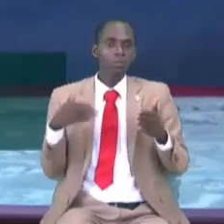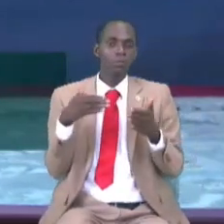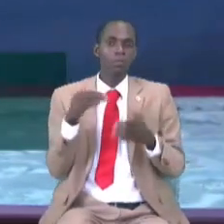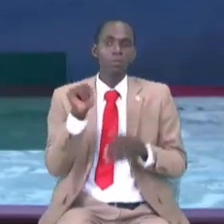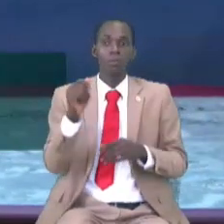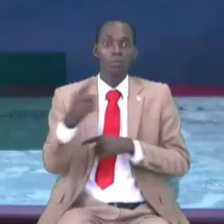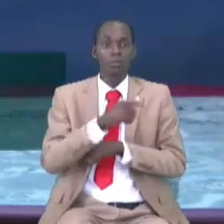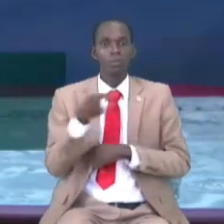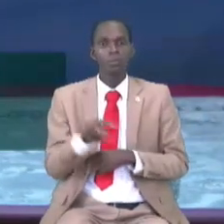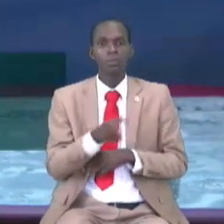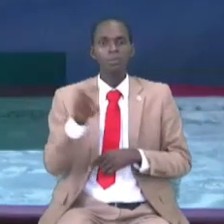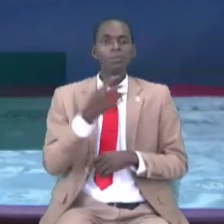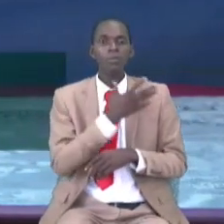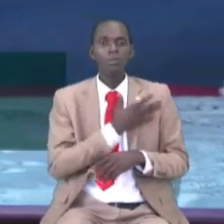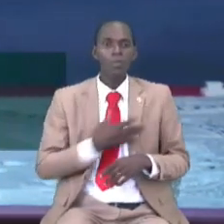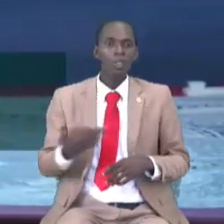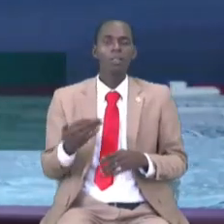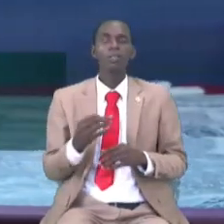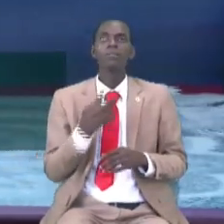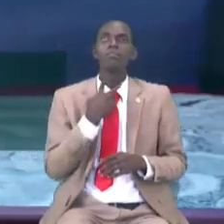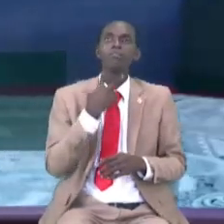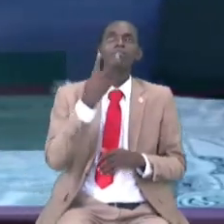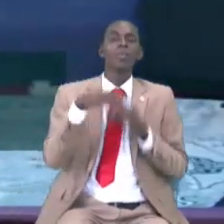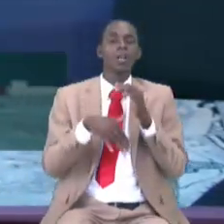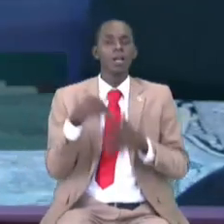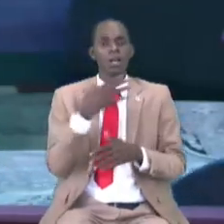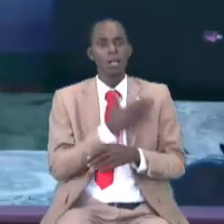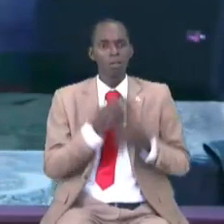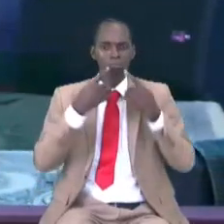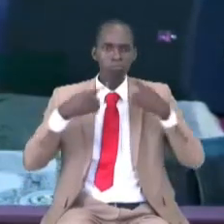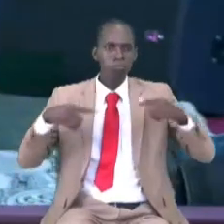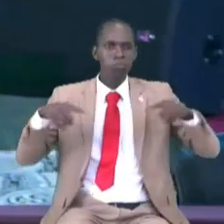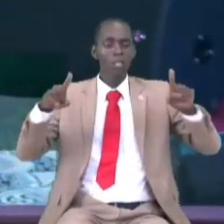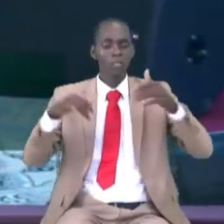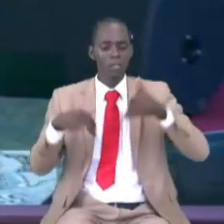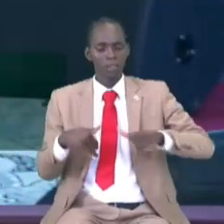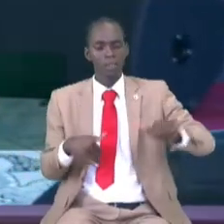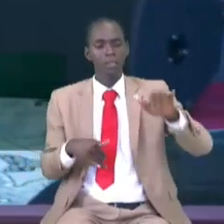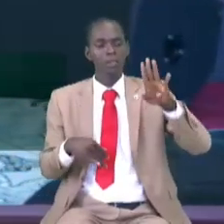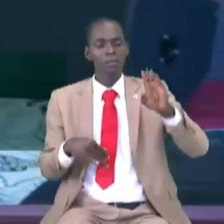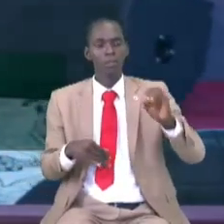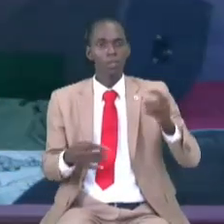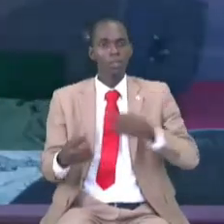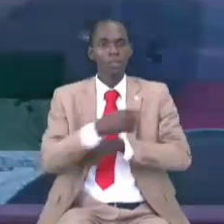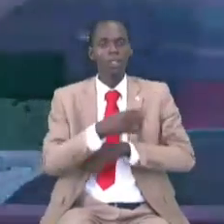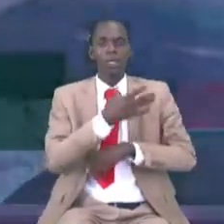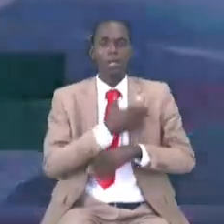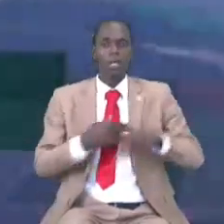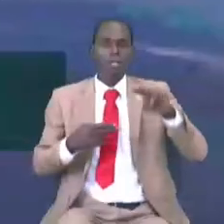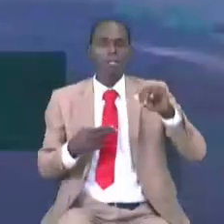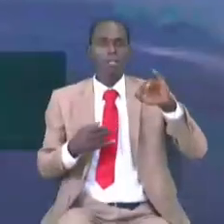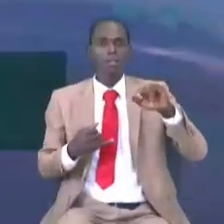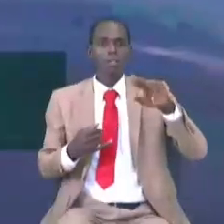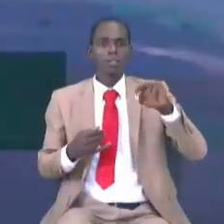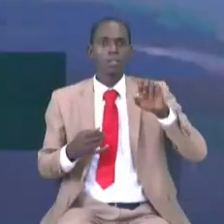yet 40 days, and Nineveh shall be overthrown. And then in verse 5, we're told, so